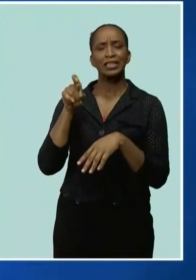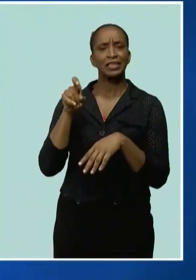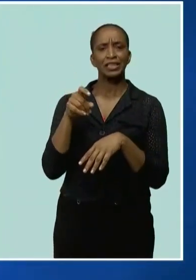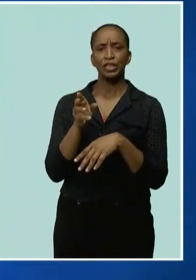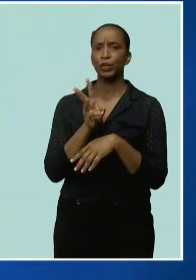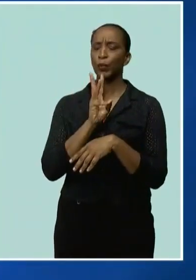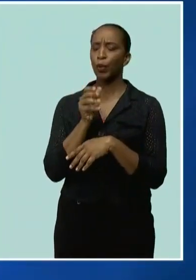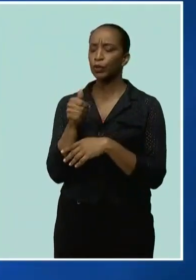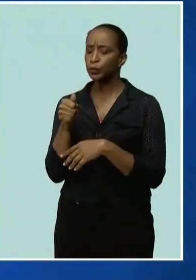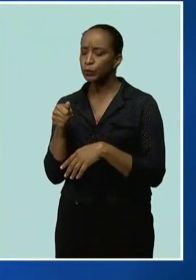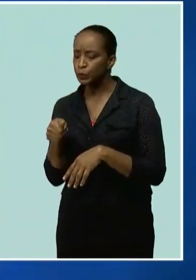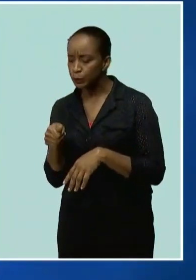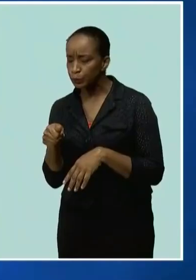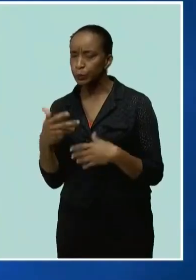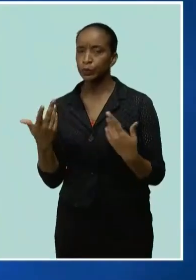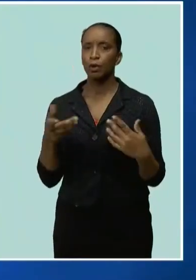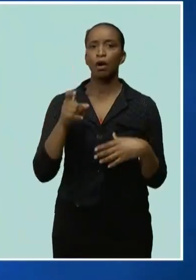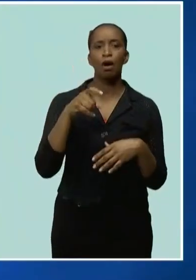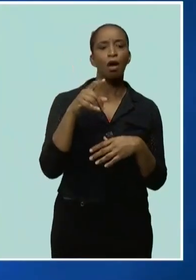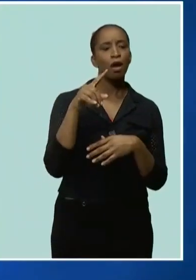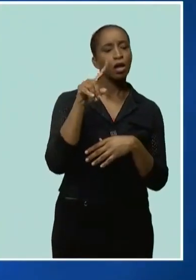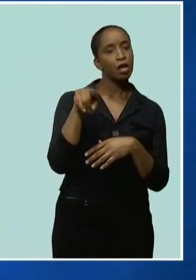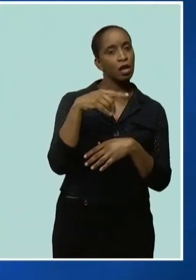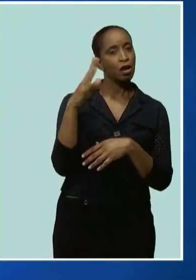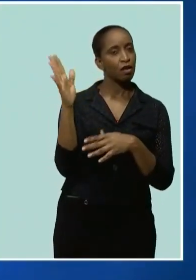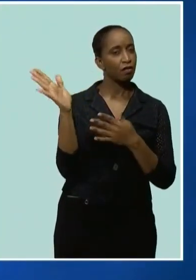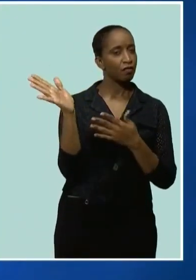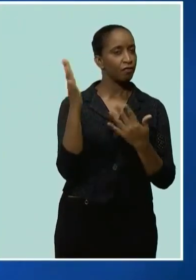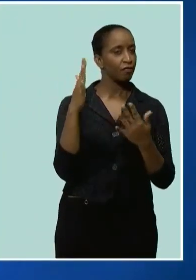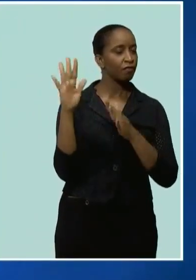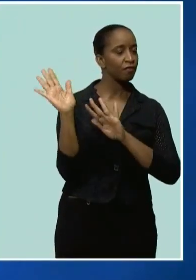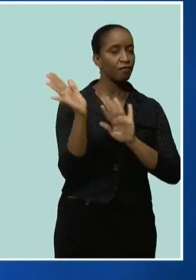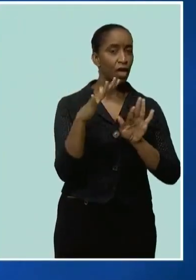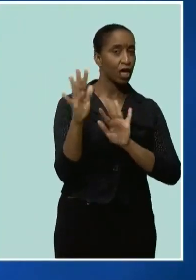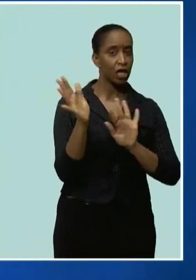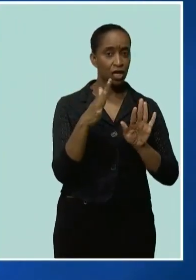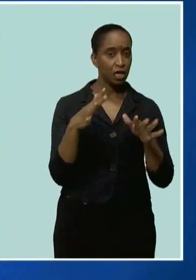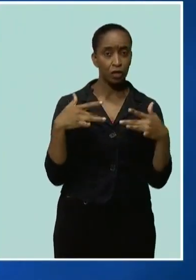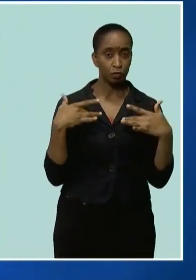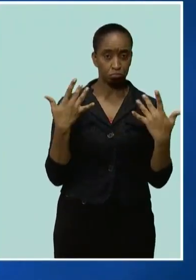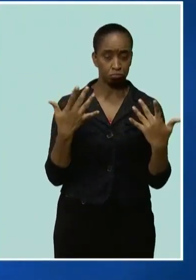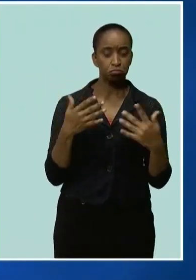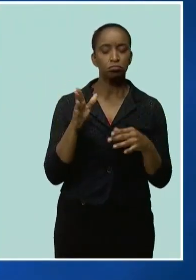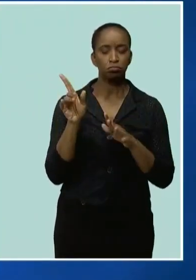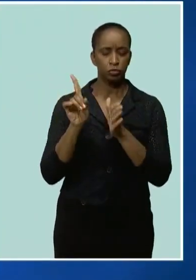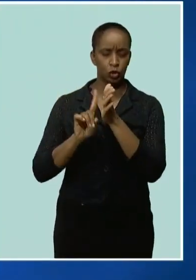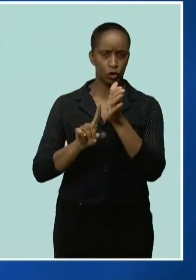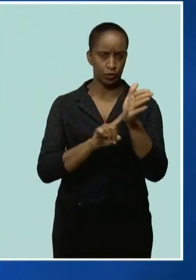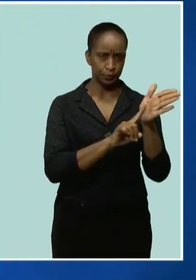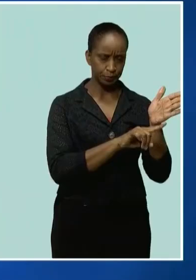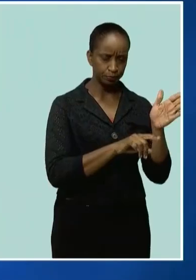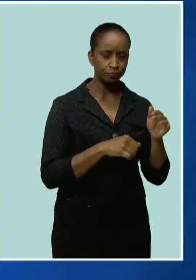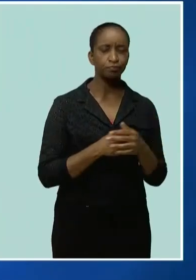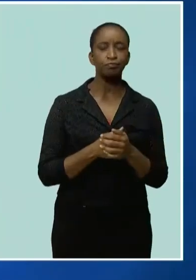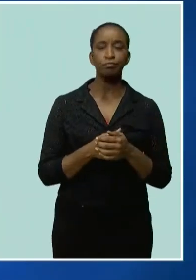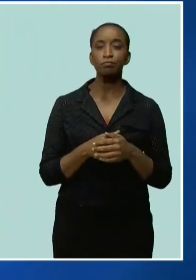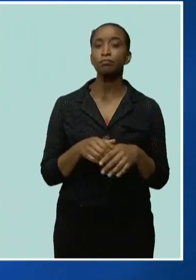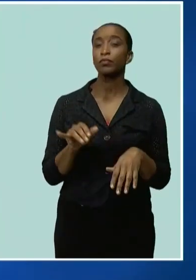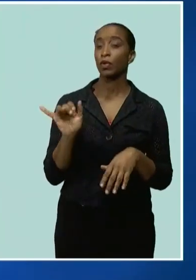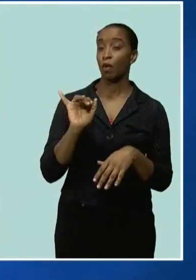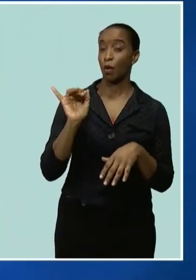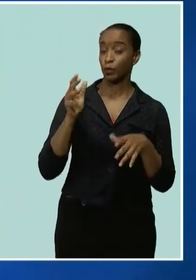that uniform rules have also been relaxed. We have allowed students